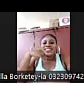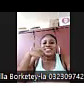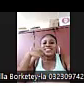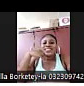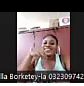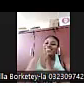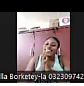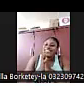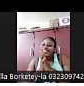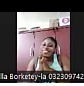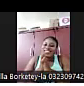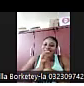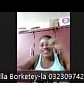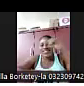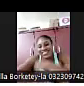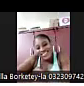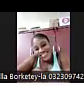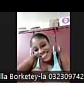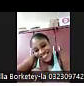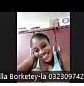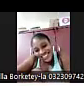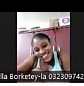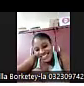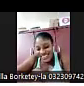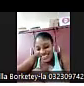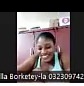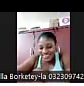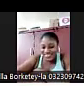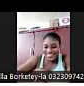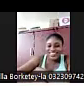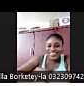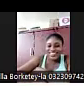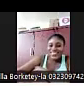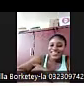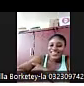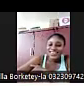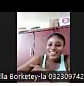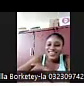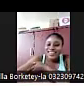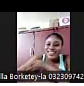Good. And who is spelling the bad for us? Grace.